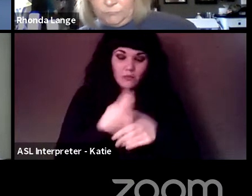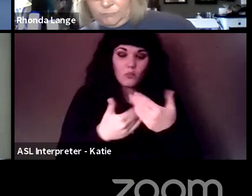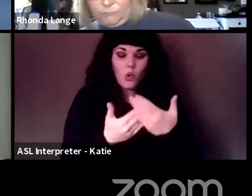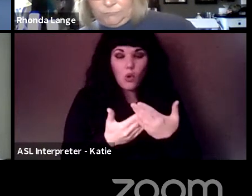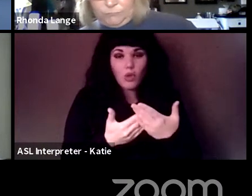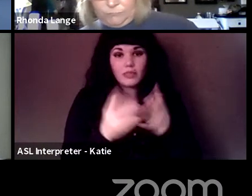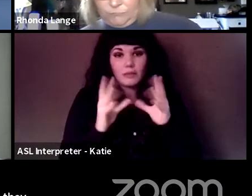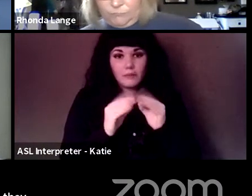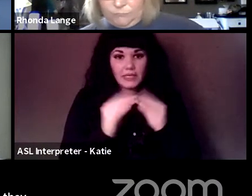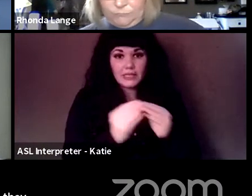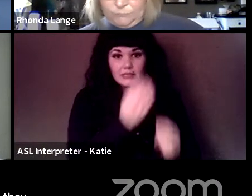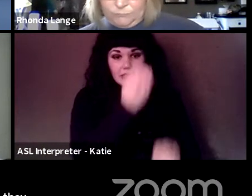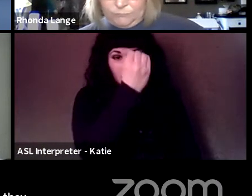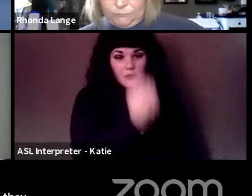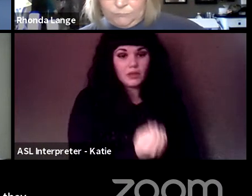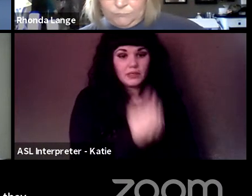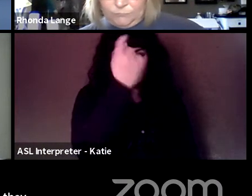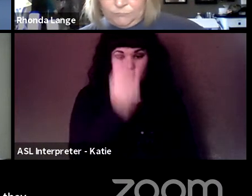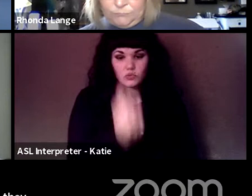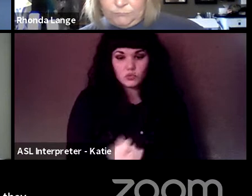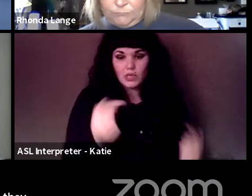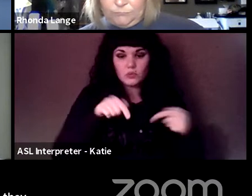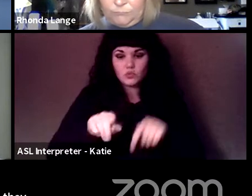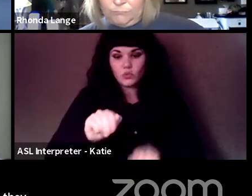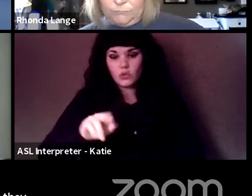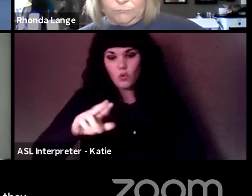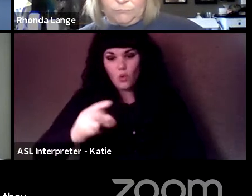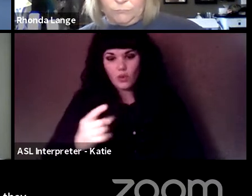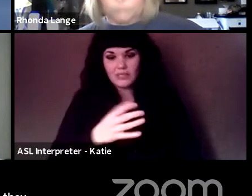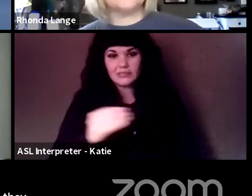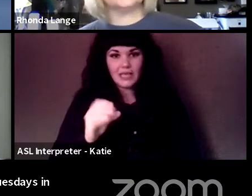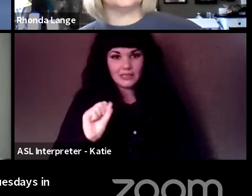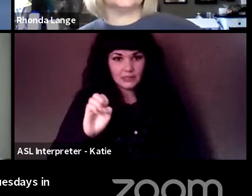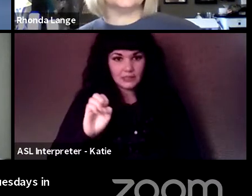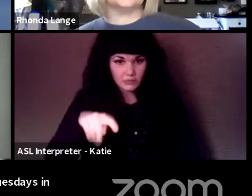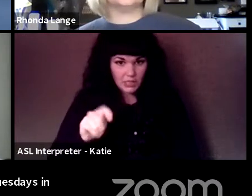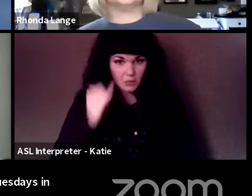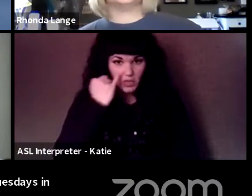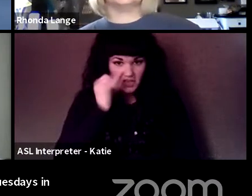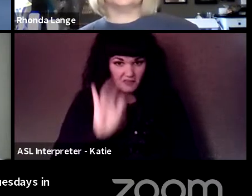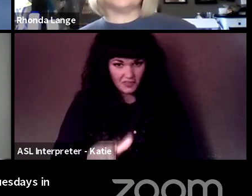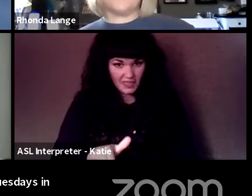in August and September, if that's your pleasure.